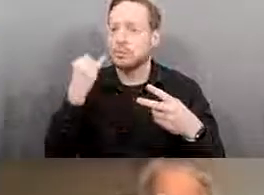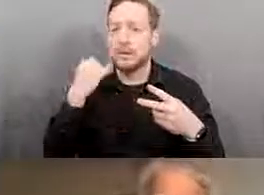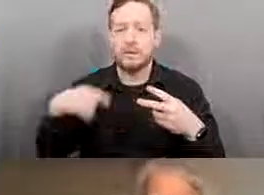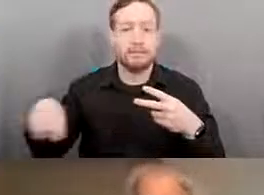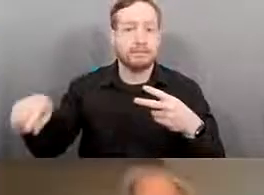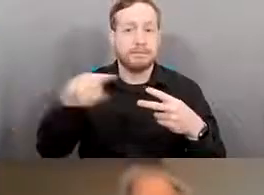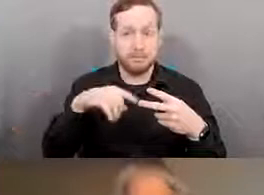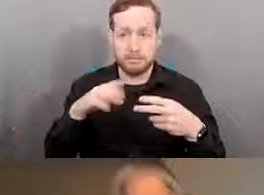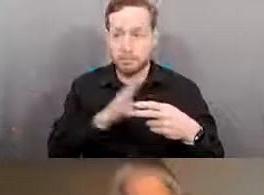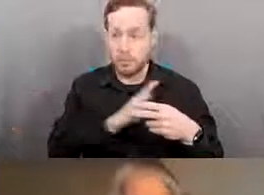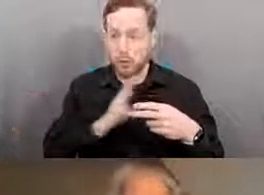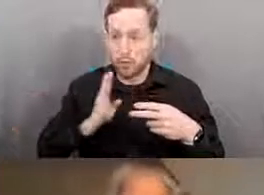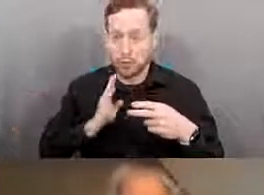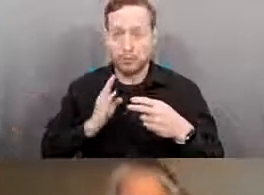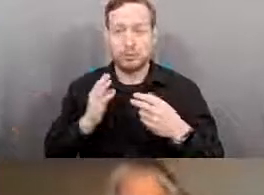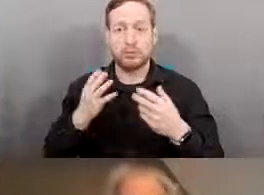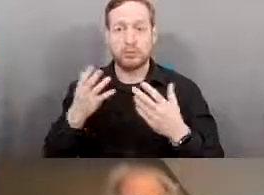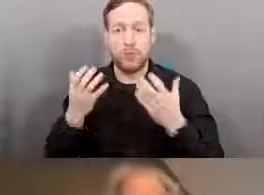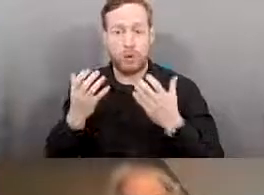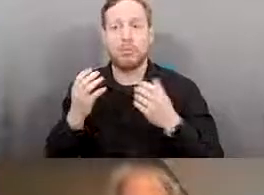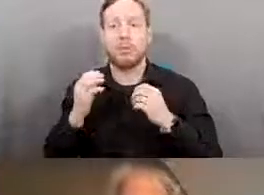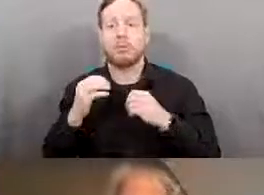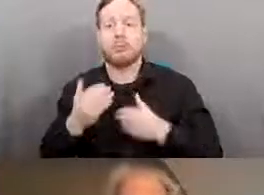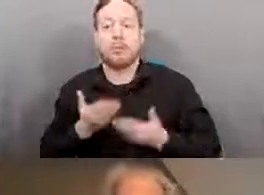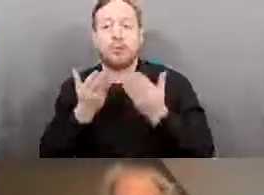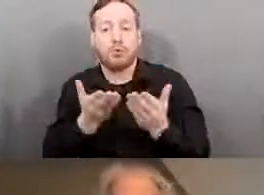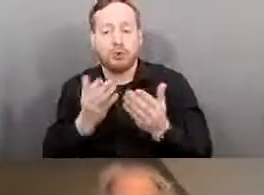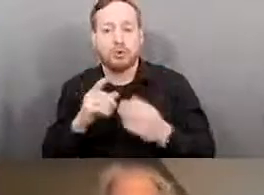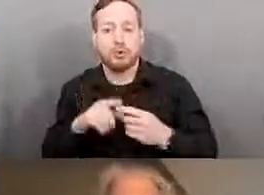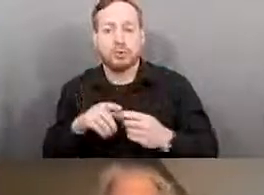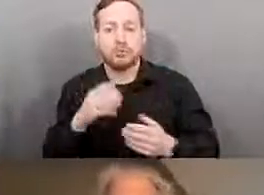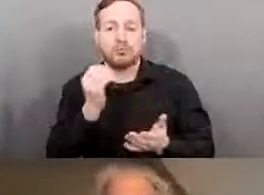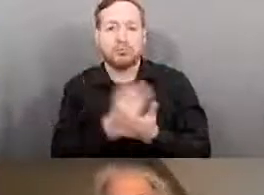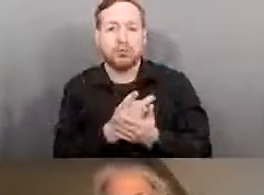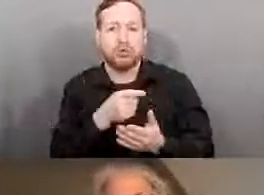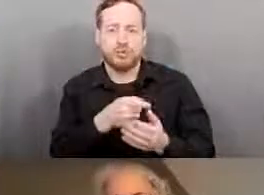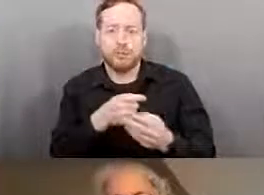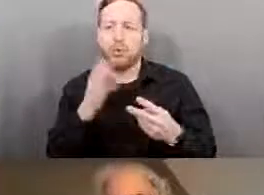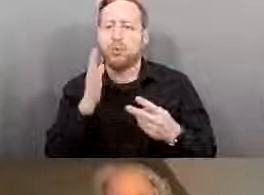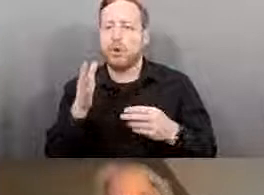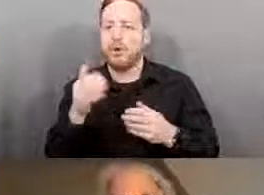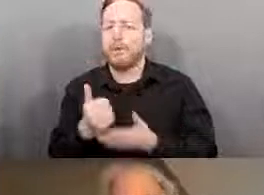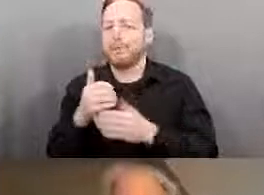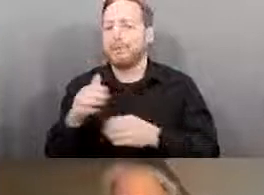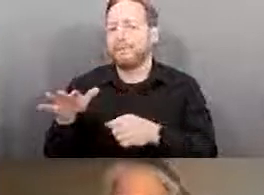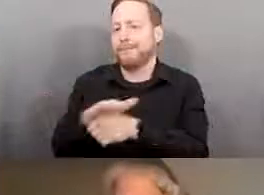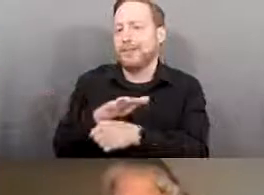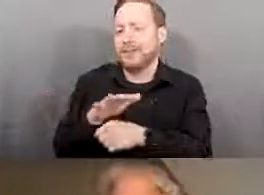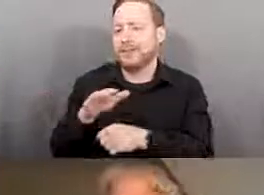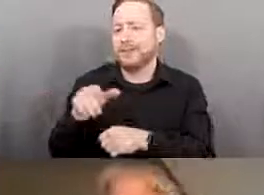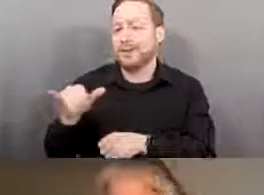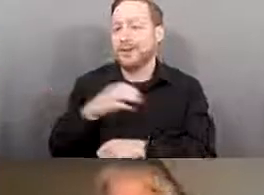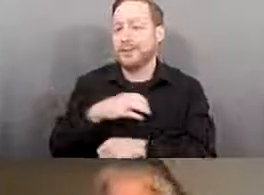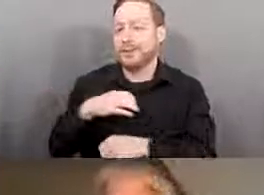So those are two people. And what I would like to ask the board to make a motion to approve those